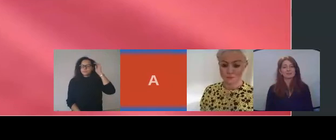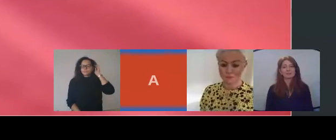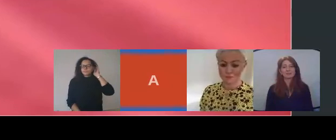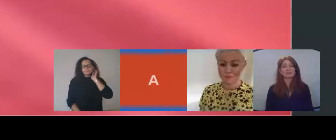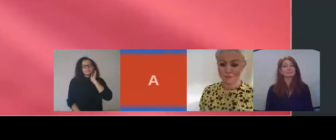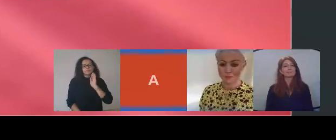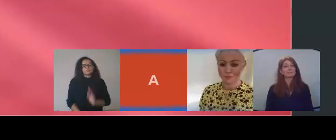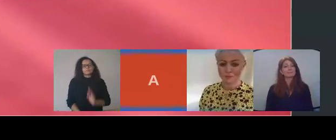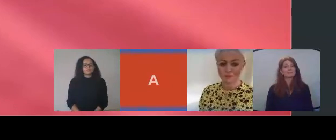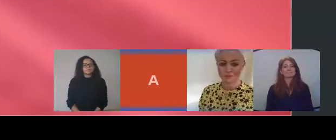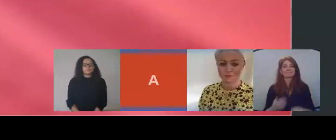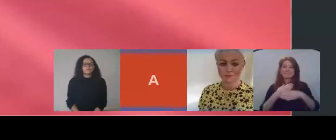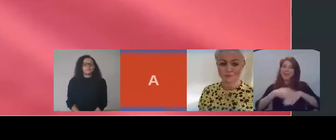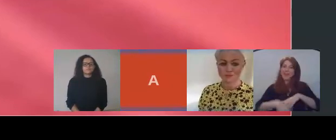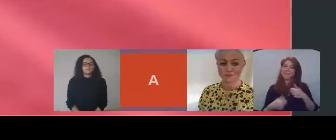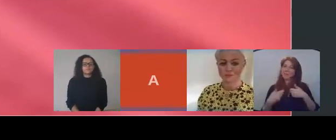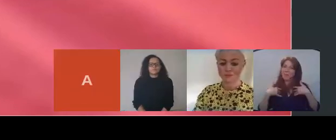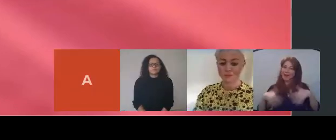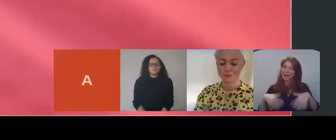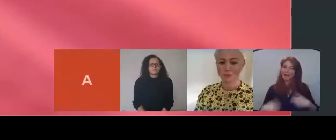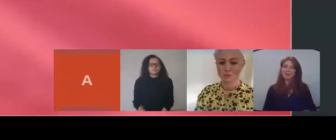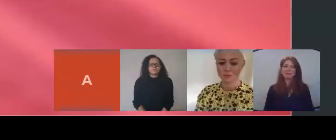Great effort.